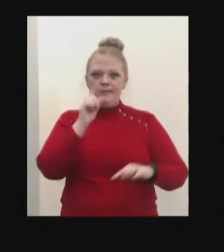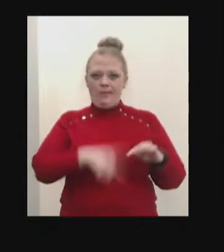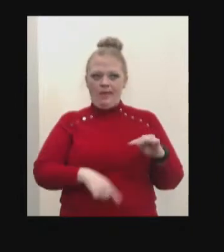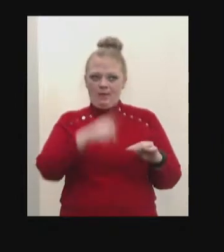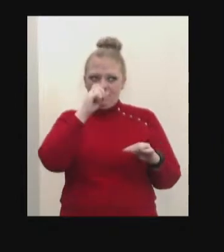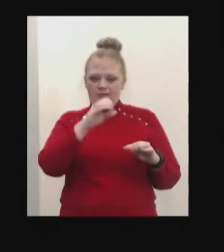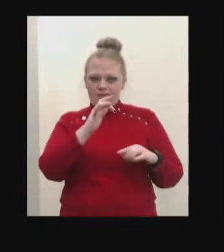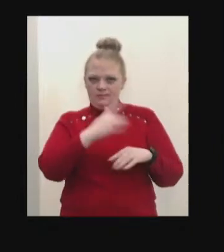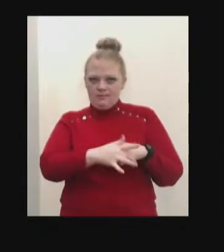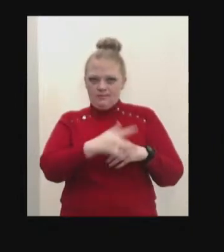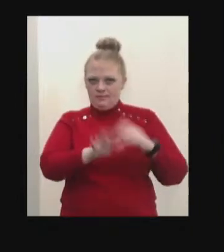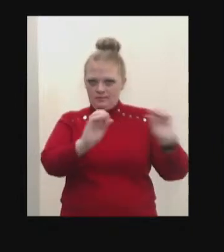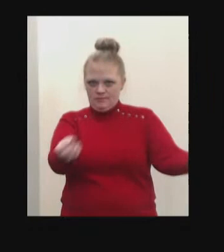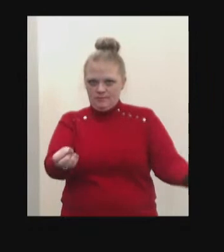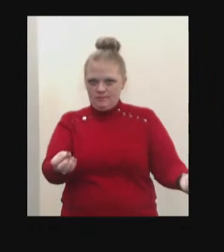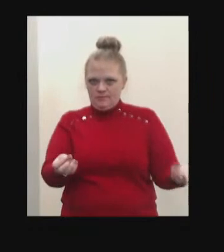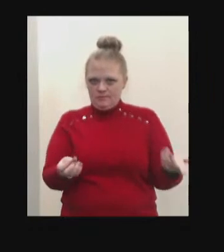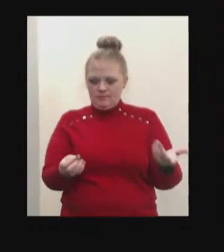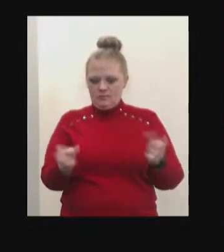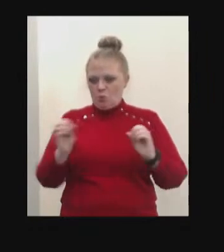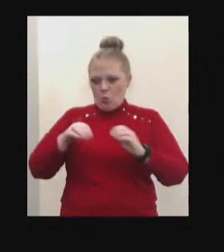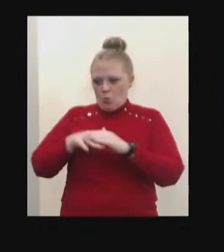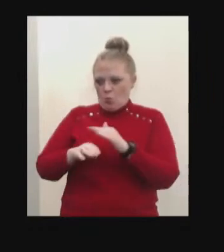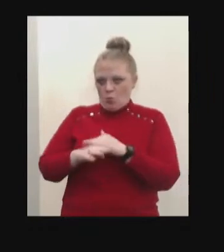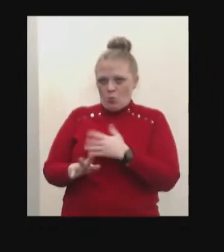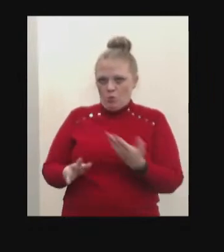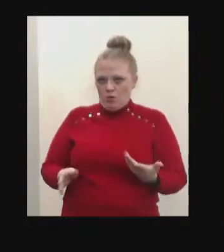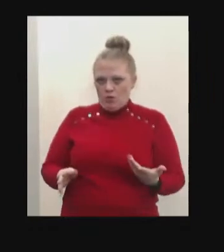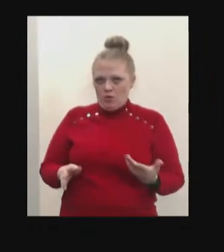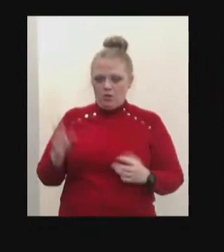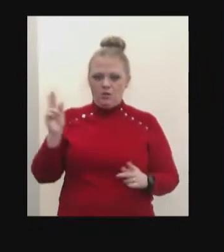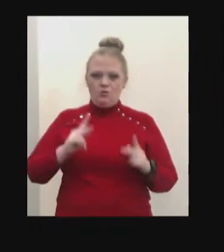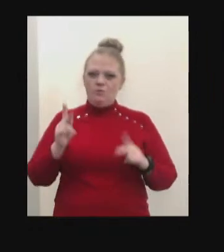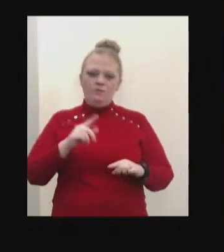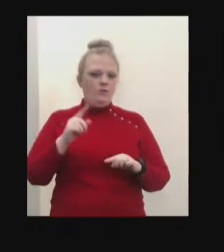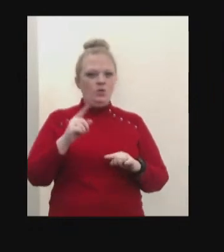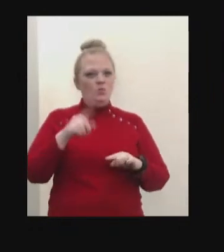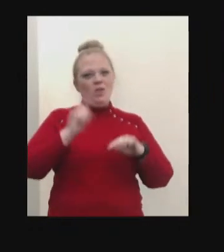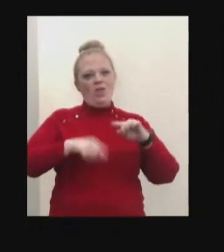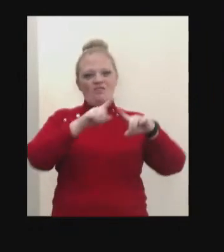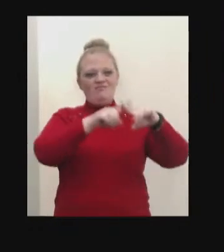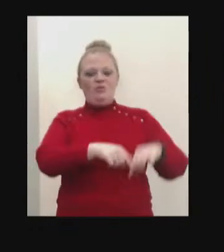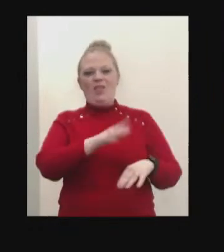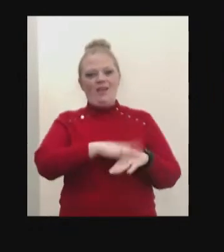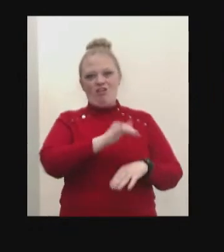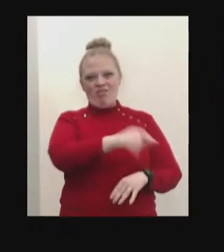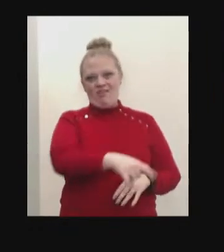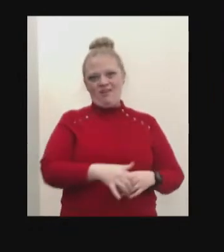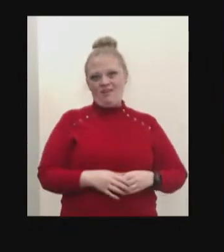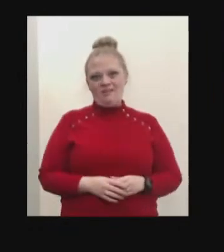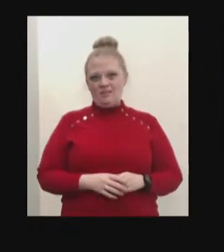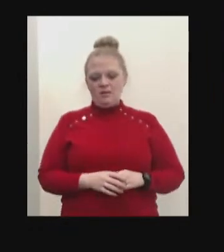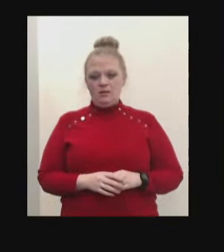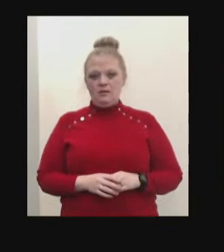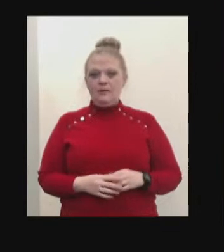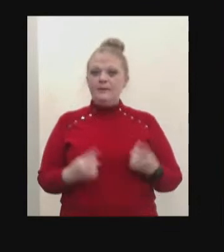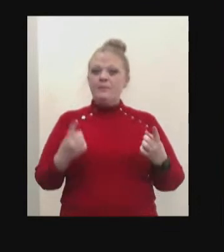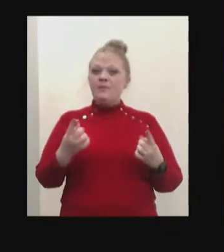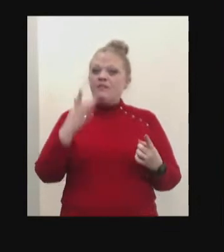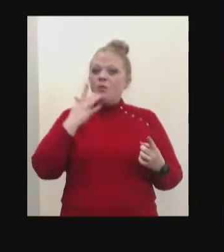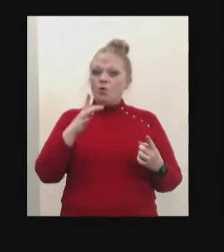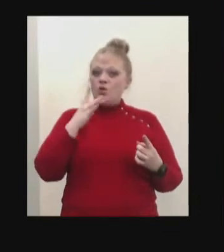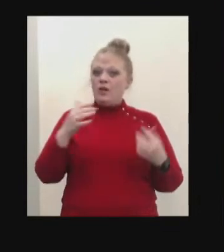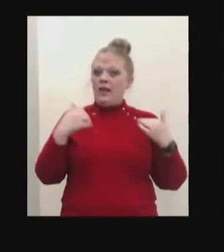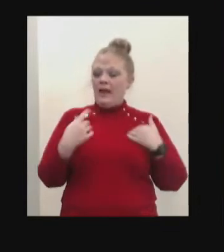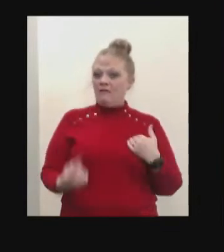availability and there's not enough accessibility. So people can't really count on that. There is, fortunately, one monoclonal antibody product